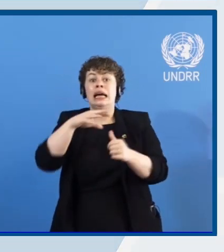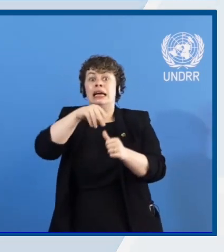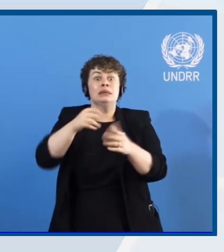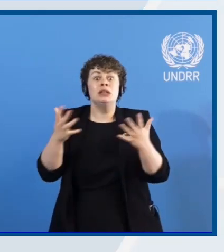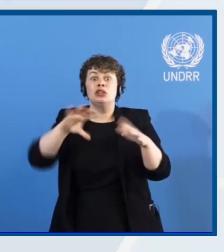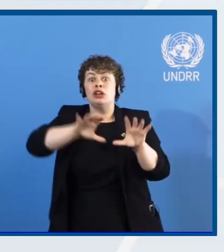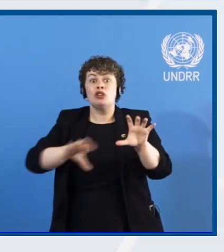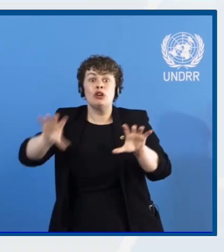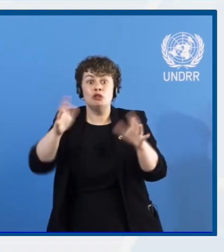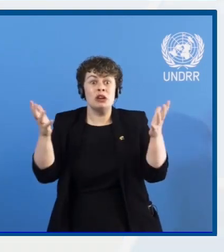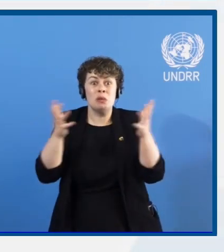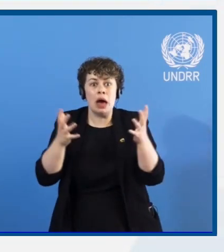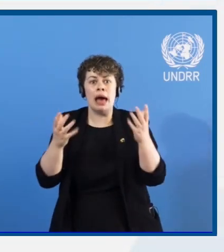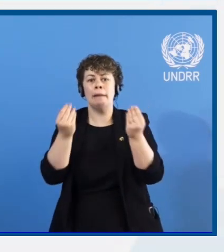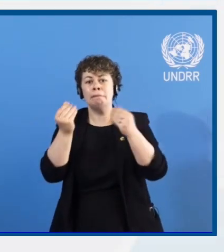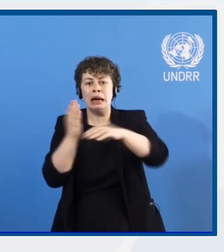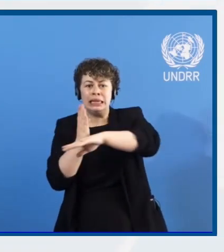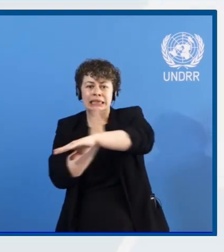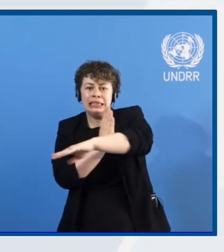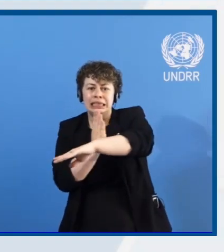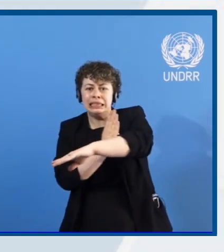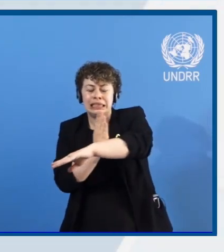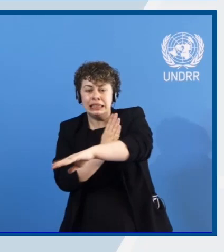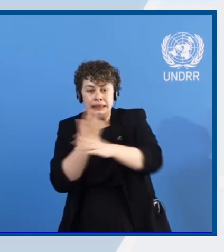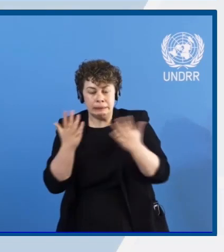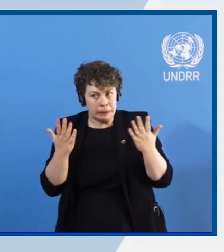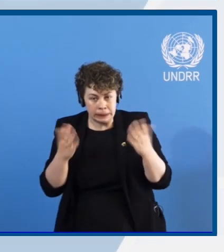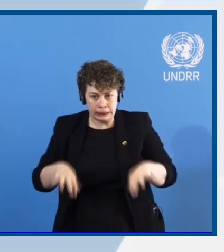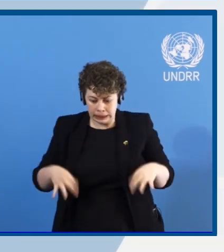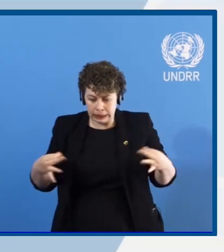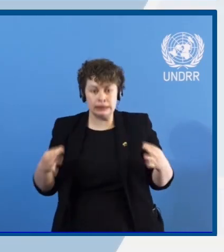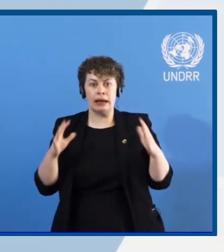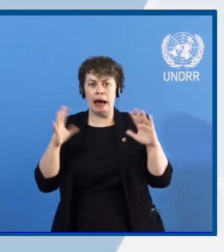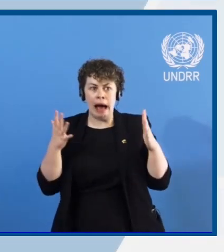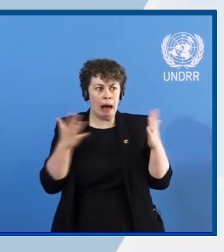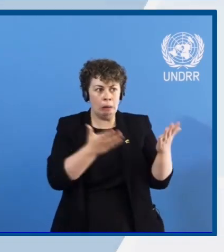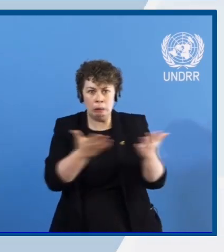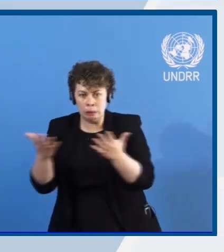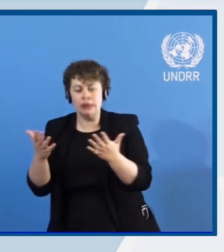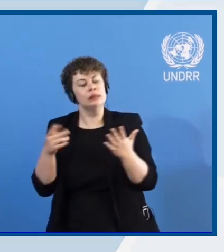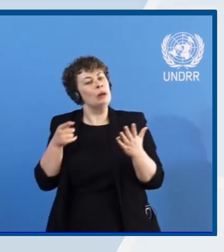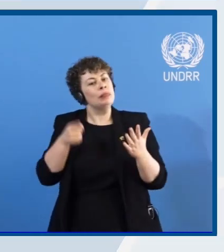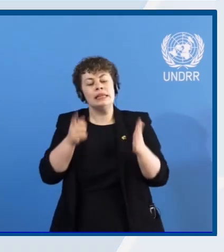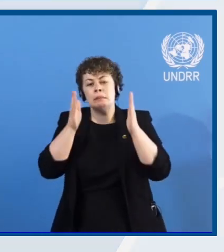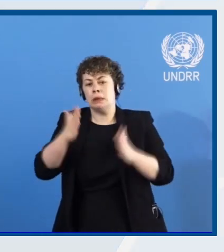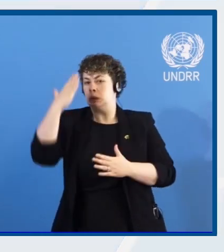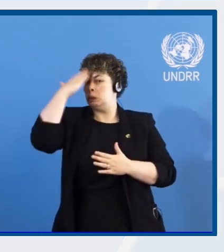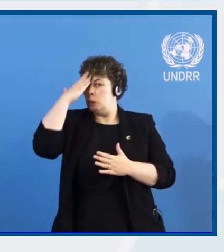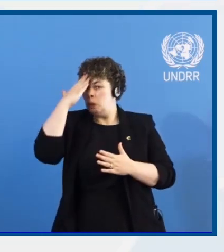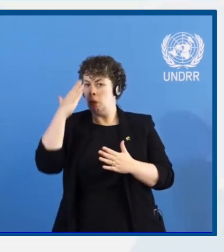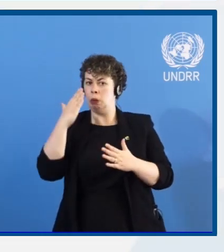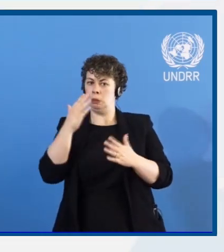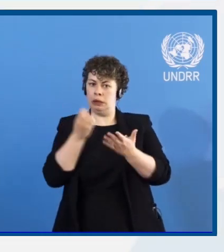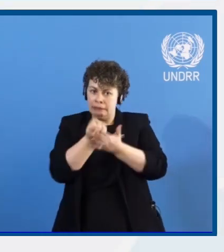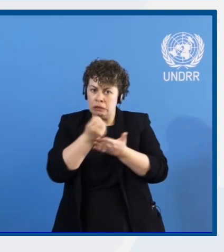risk-informed investments. This is certainly something that can be reflected on the results. Uh, of course, now if we look